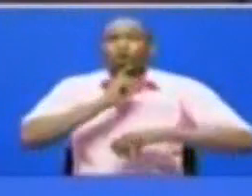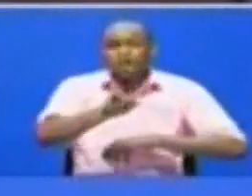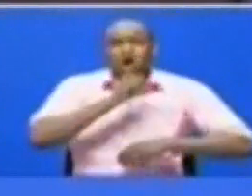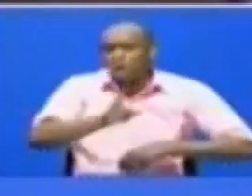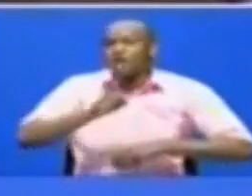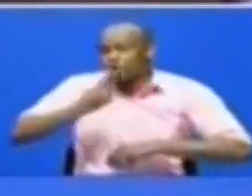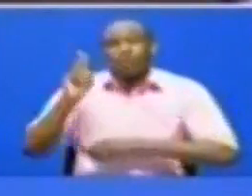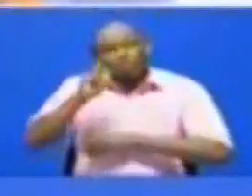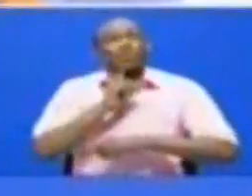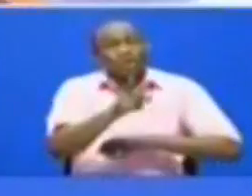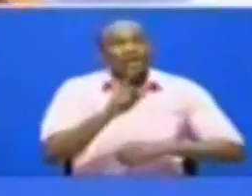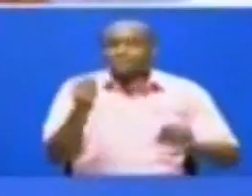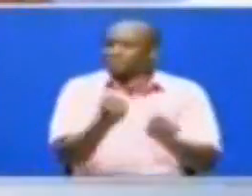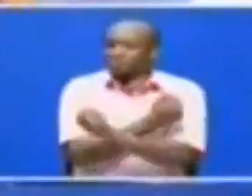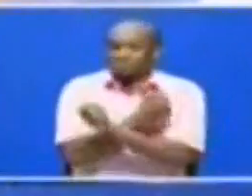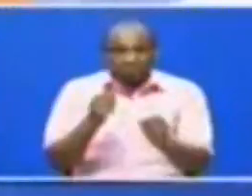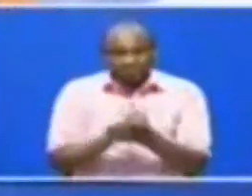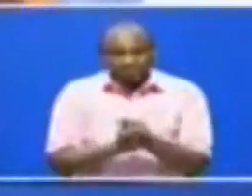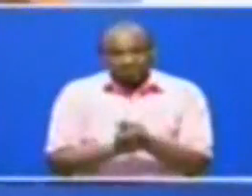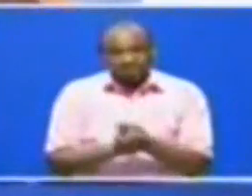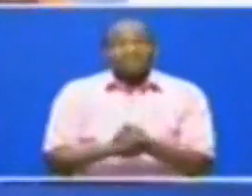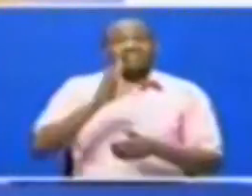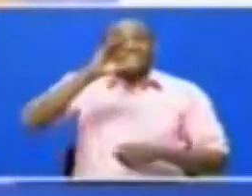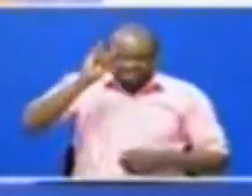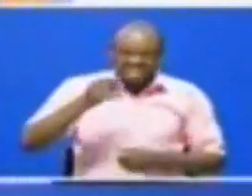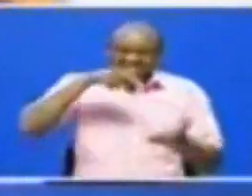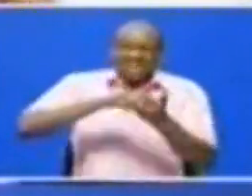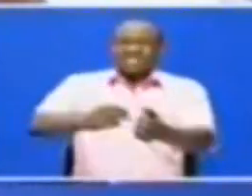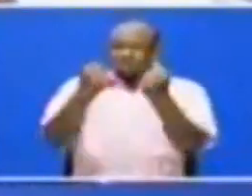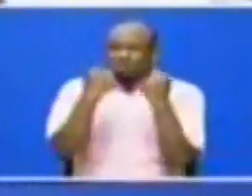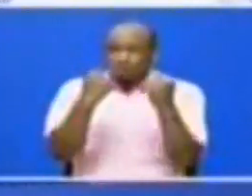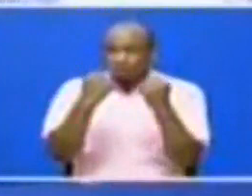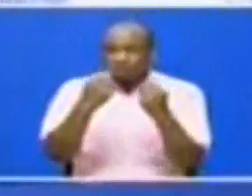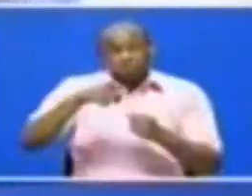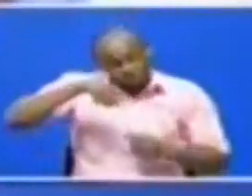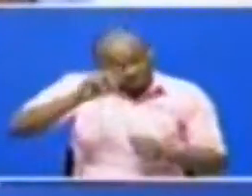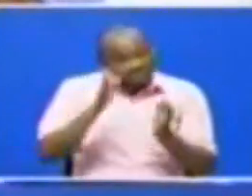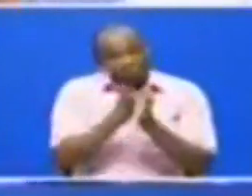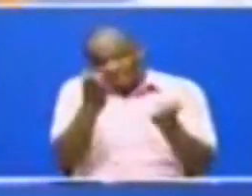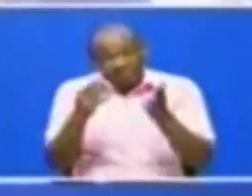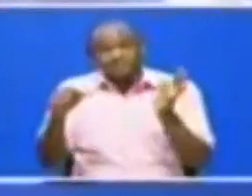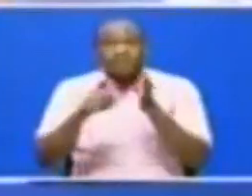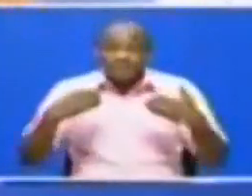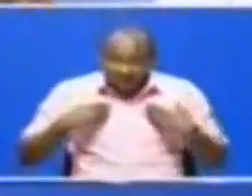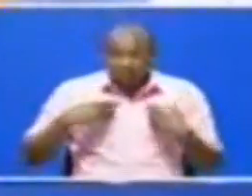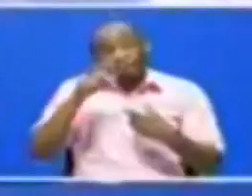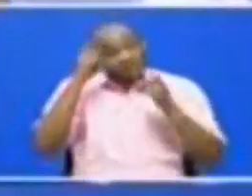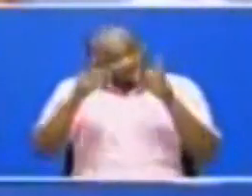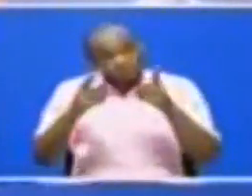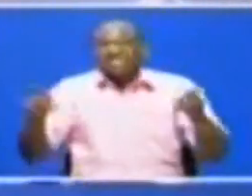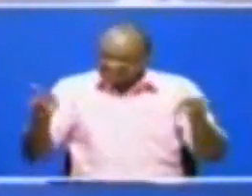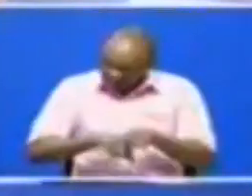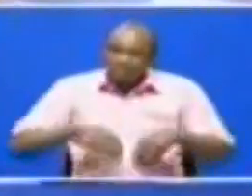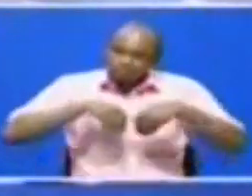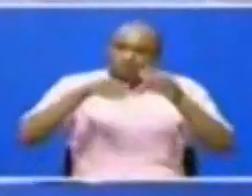from Uhuru or his deputy. Mbarage, we are telling you, stand firm. If a matter of that nature comes to you again, do the same thing.